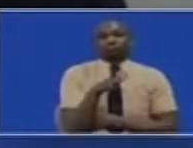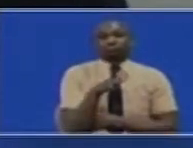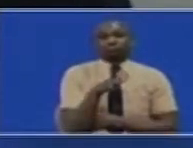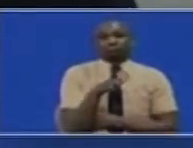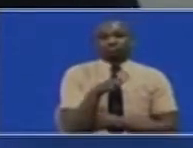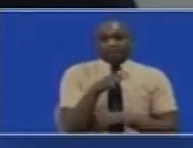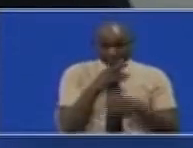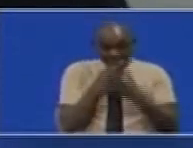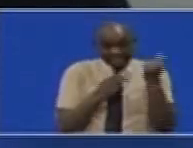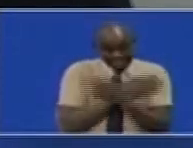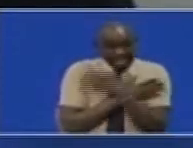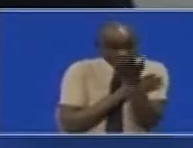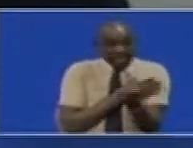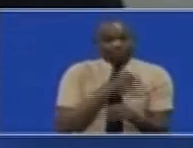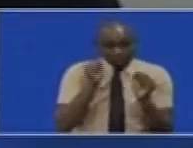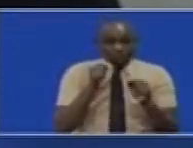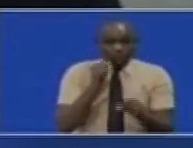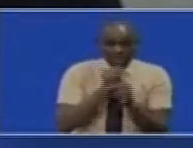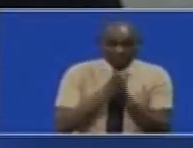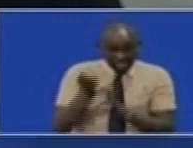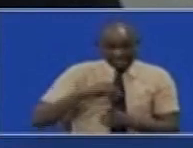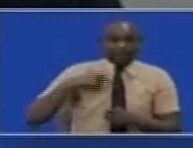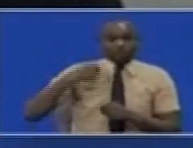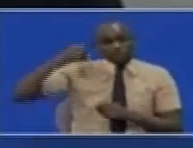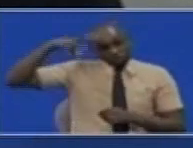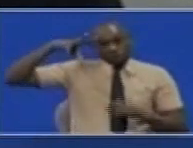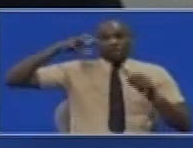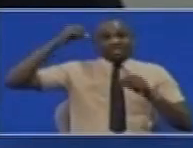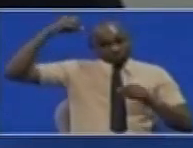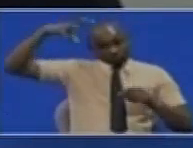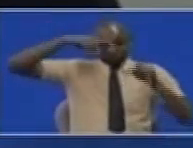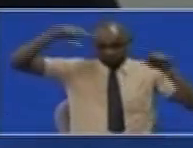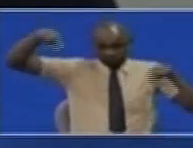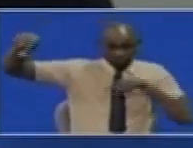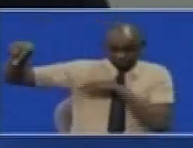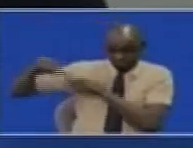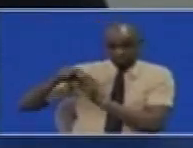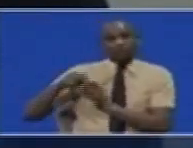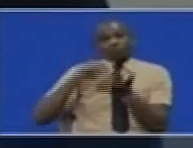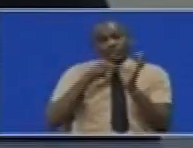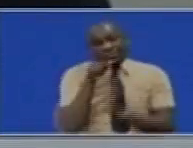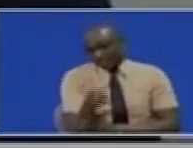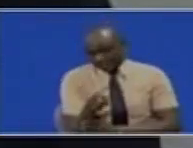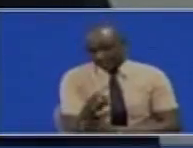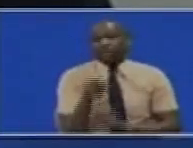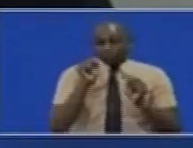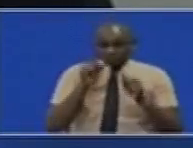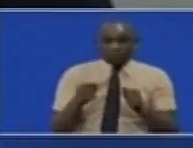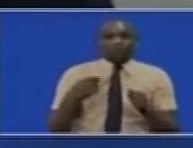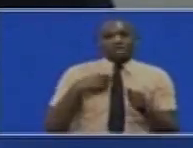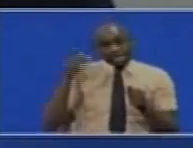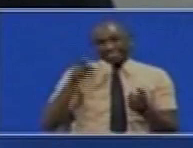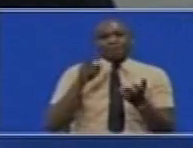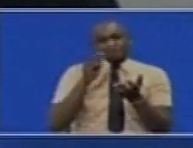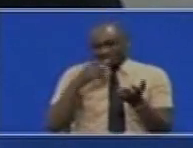a partner who can actually invest in that solar project and produce enough for us to stop paying the